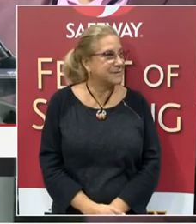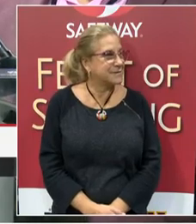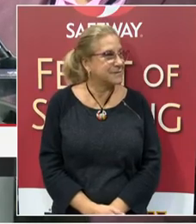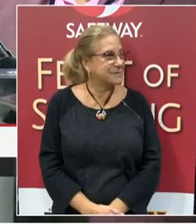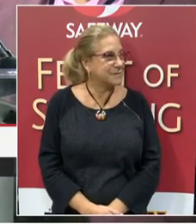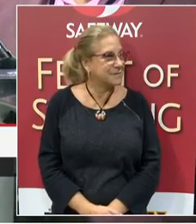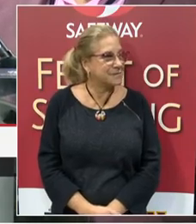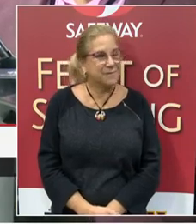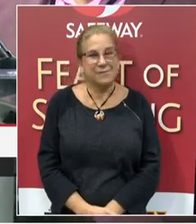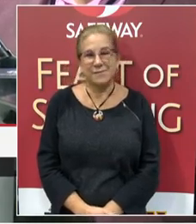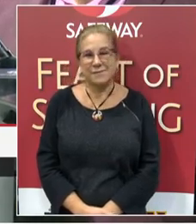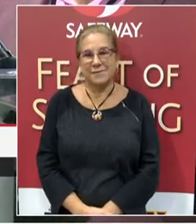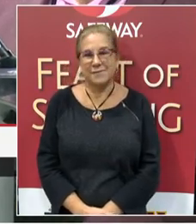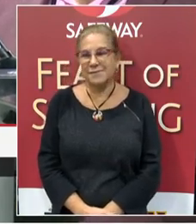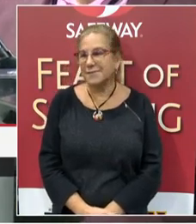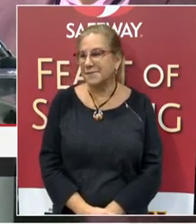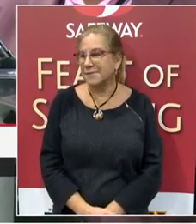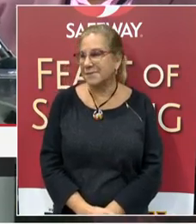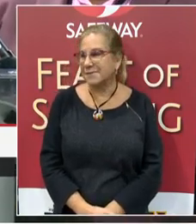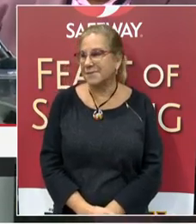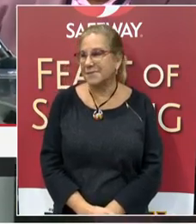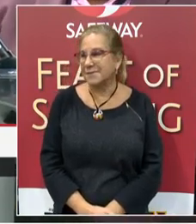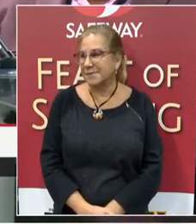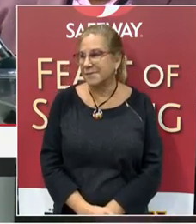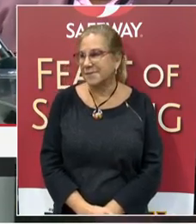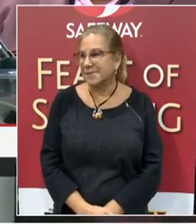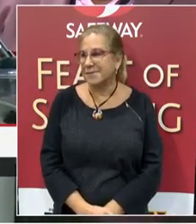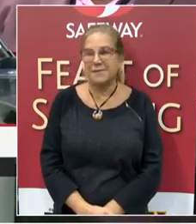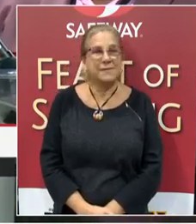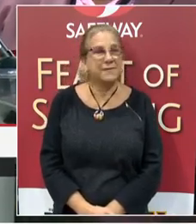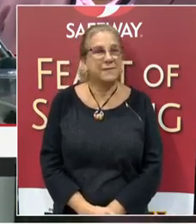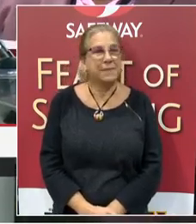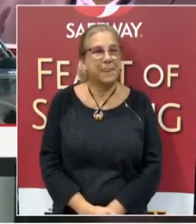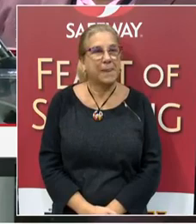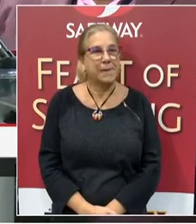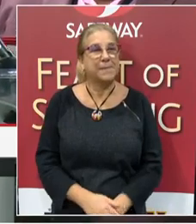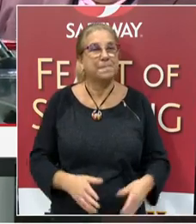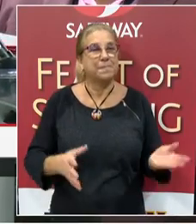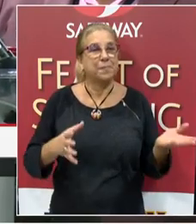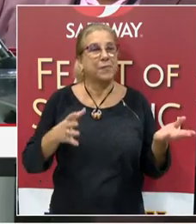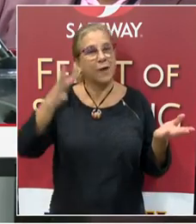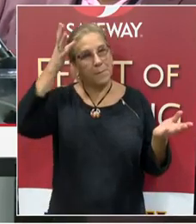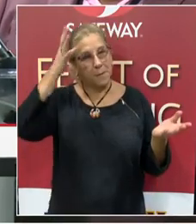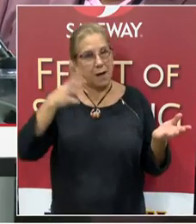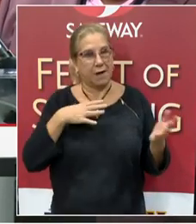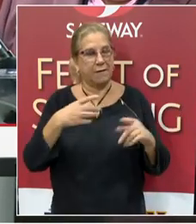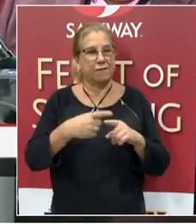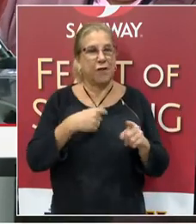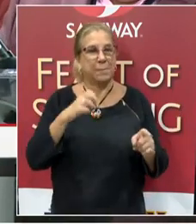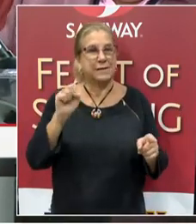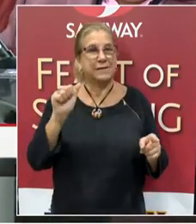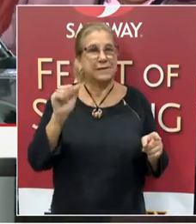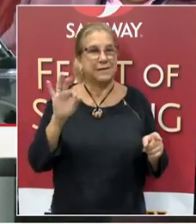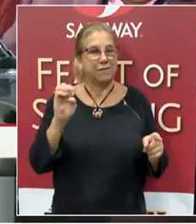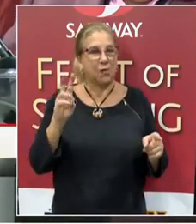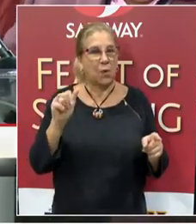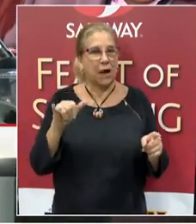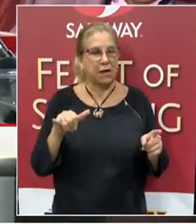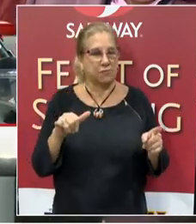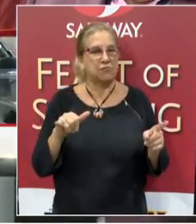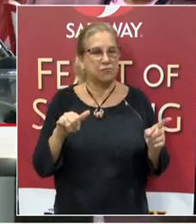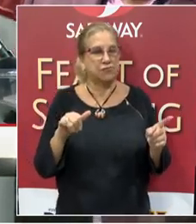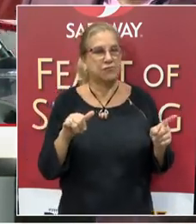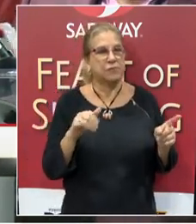All right, without this gentleman from Safeway, Tom Laughlin, yep, we could not have the Feast